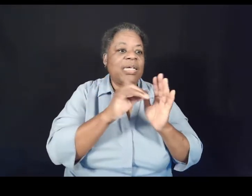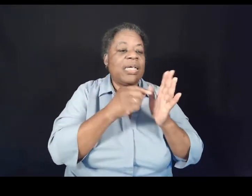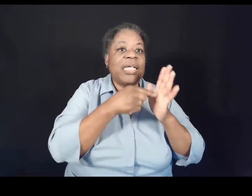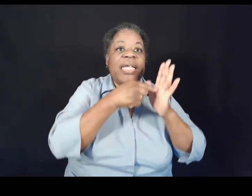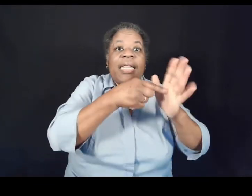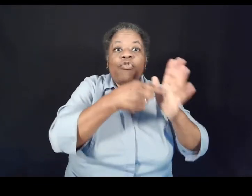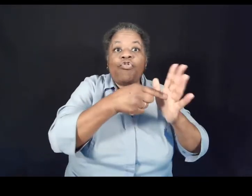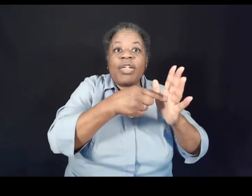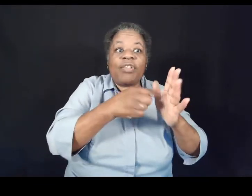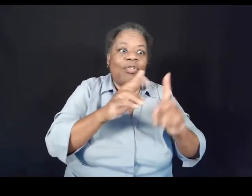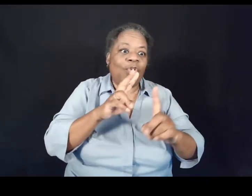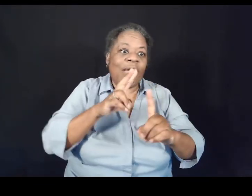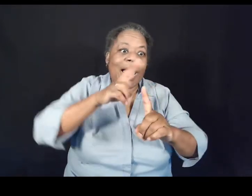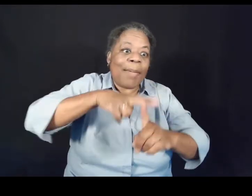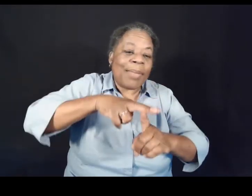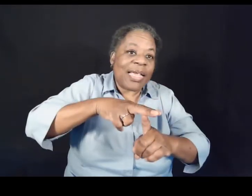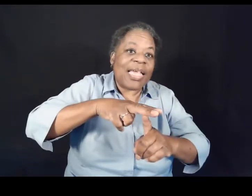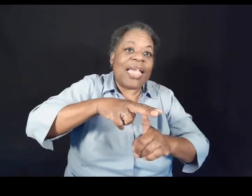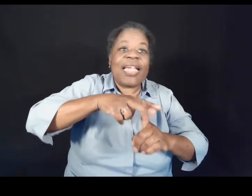we make in sermons.